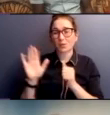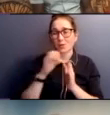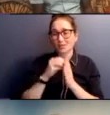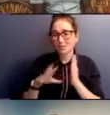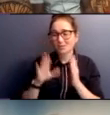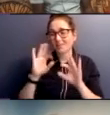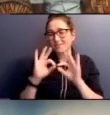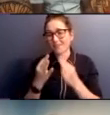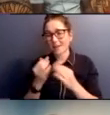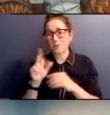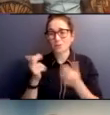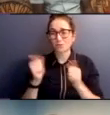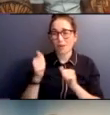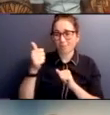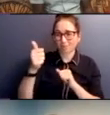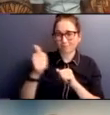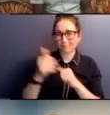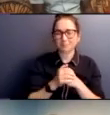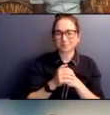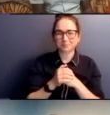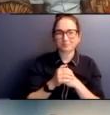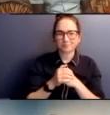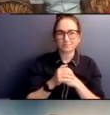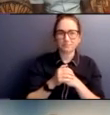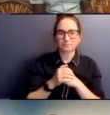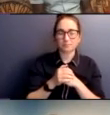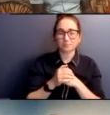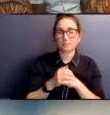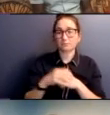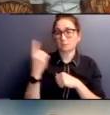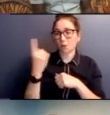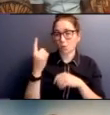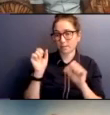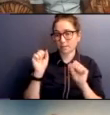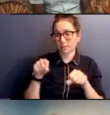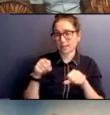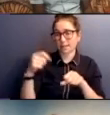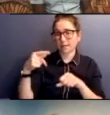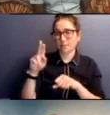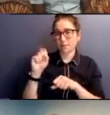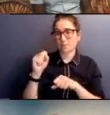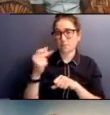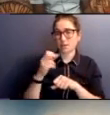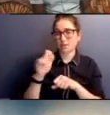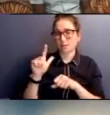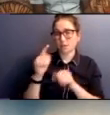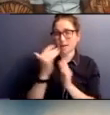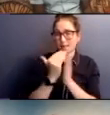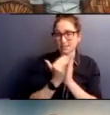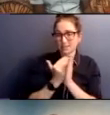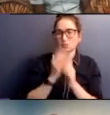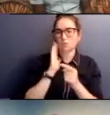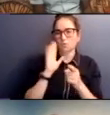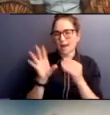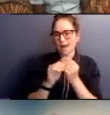your family, or try it on your own. And you can always head over to the Preservation Hall lessons, where we will be adding this resource